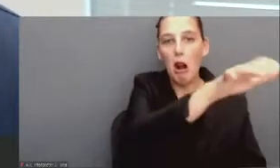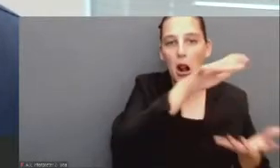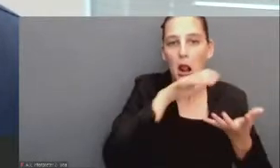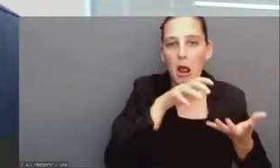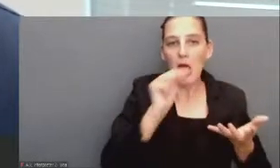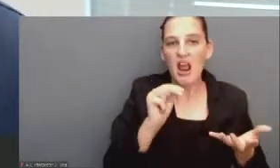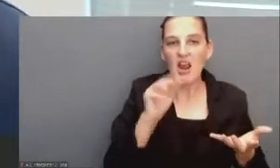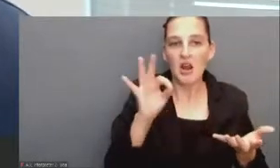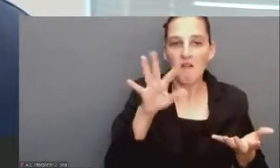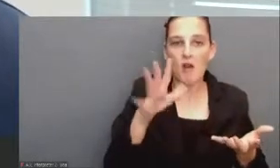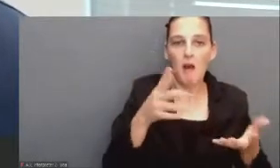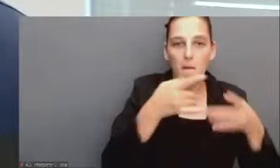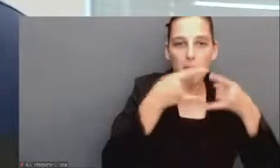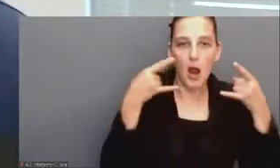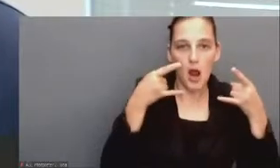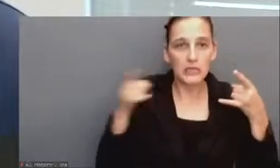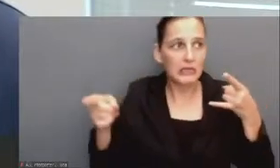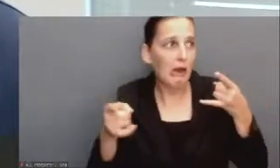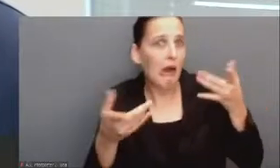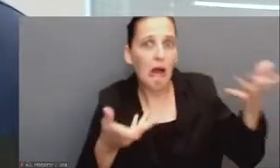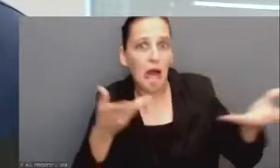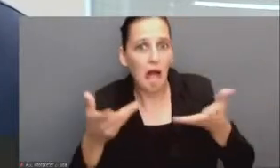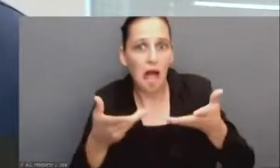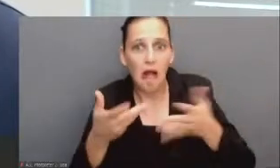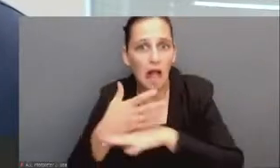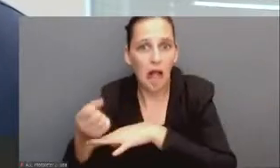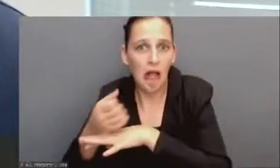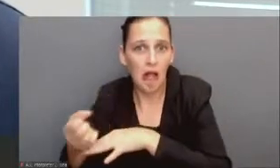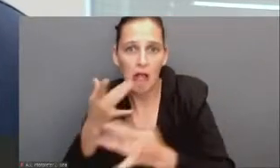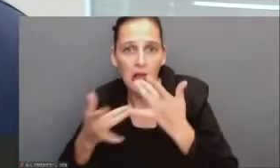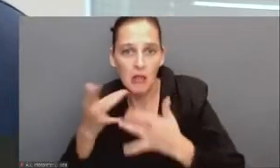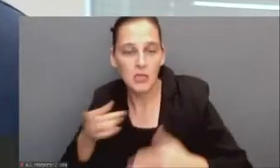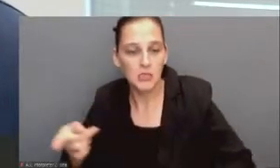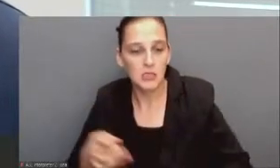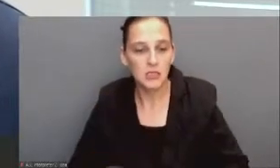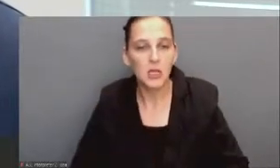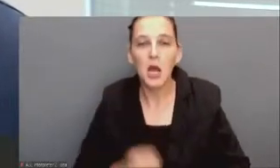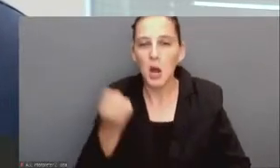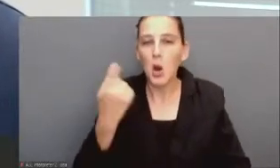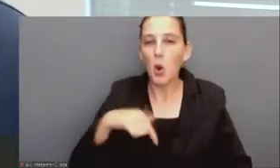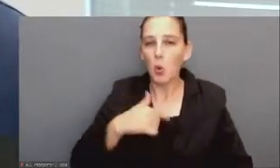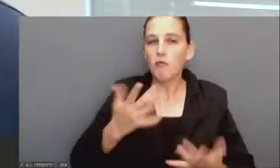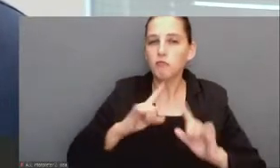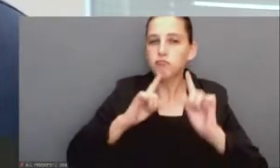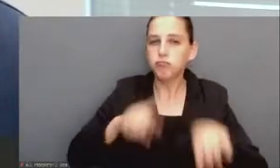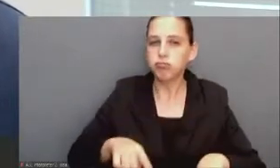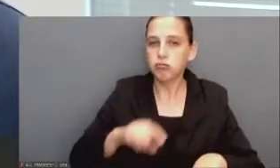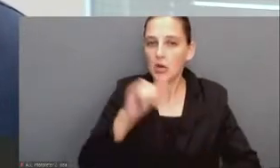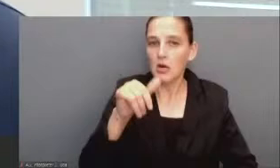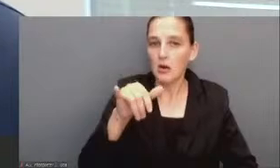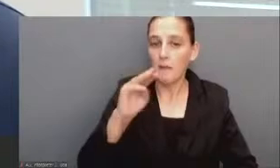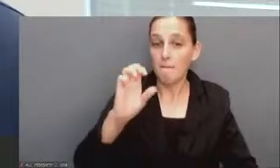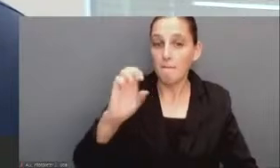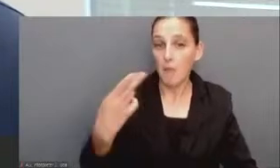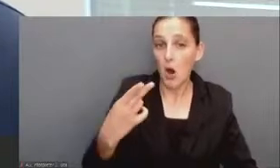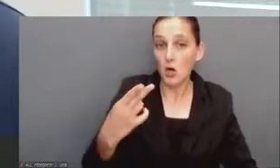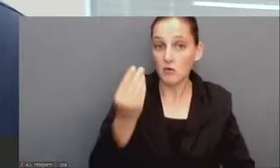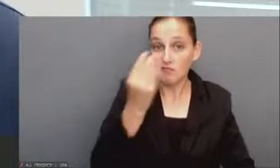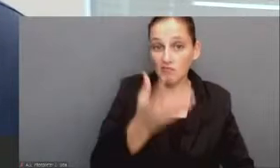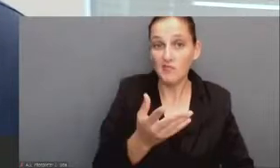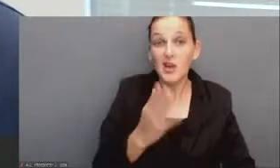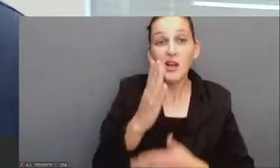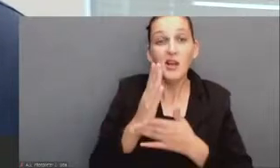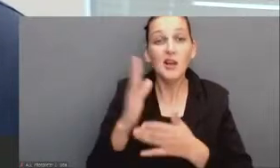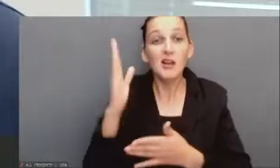in the pandemic. The HHS OIG reported on this in March, noting that some hospitals used to pay about $1